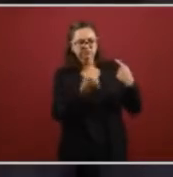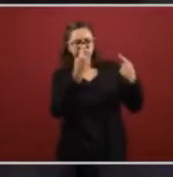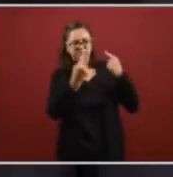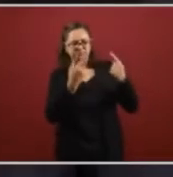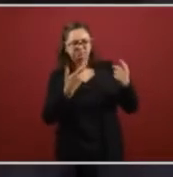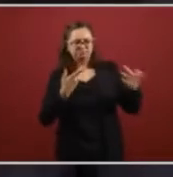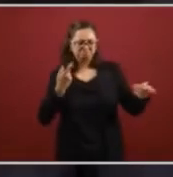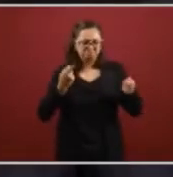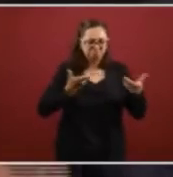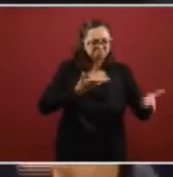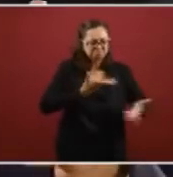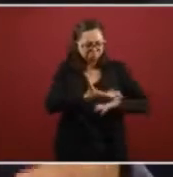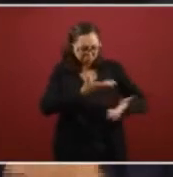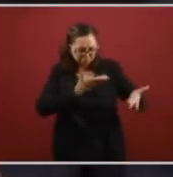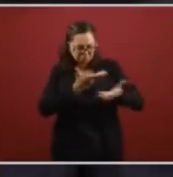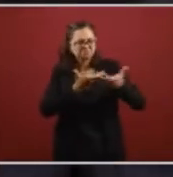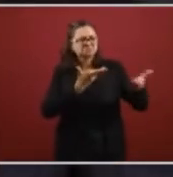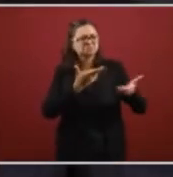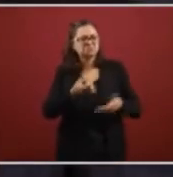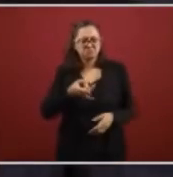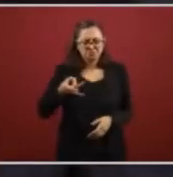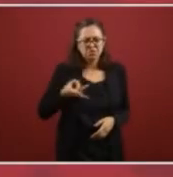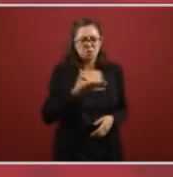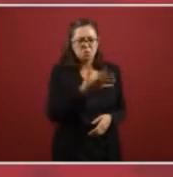that they give us adversaries